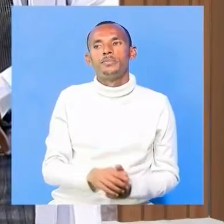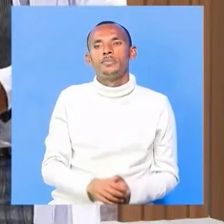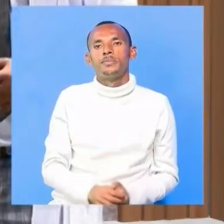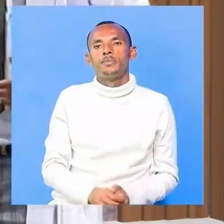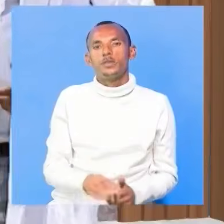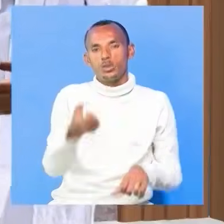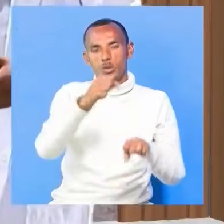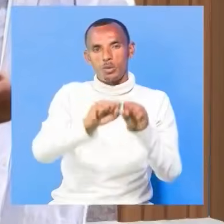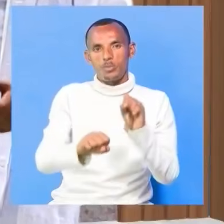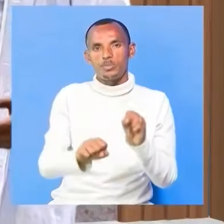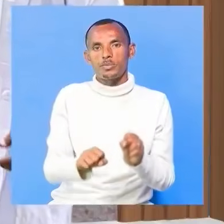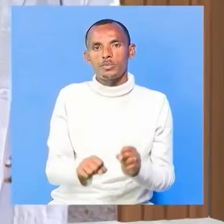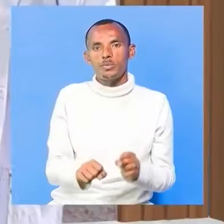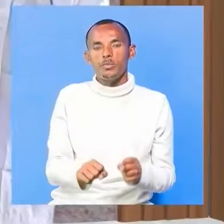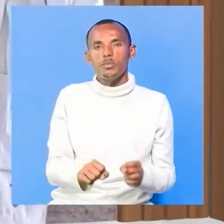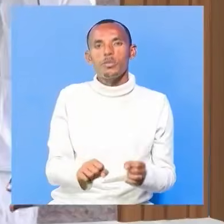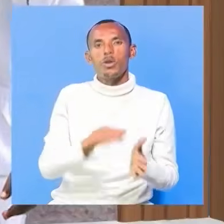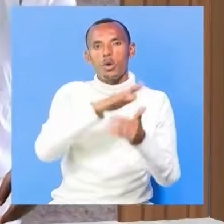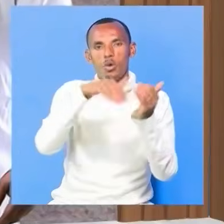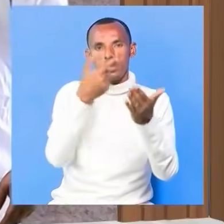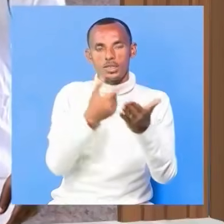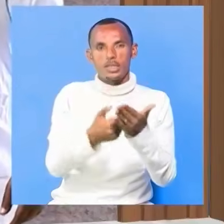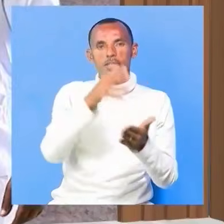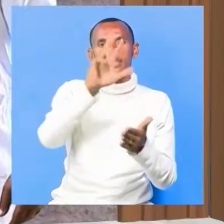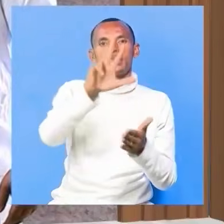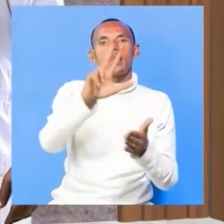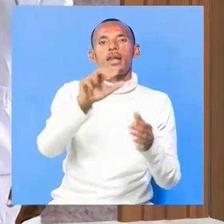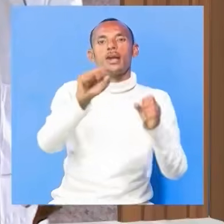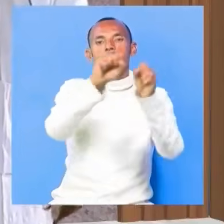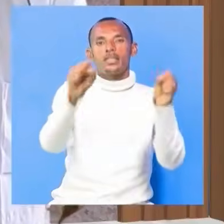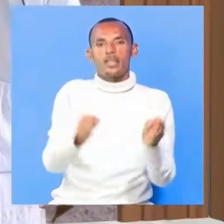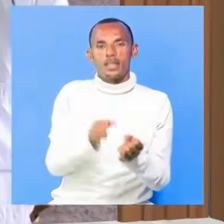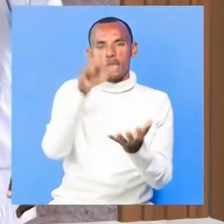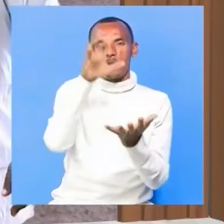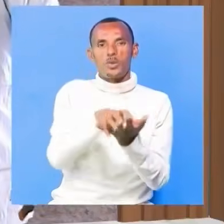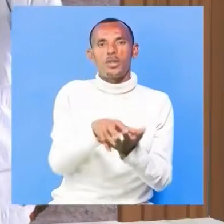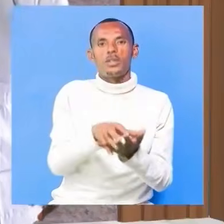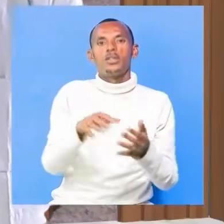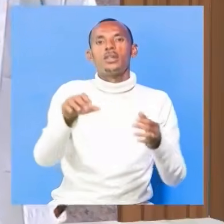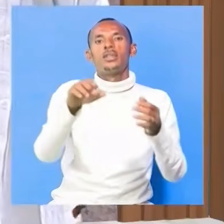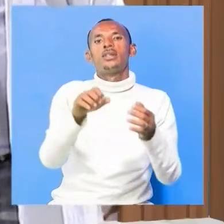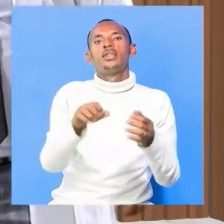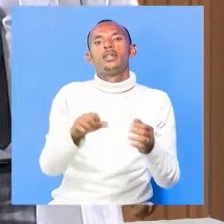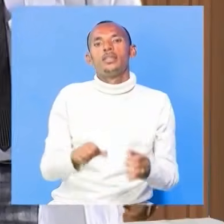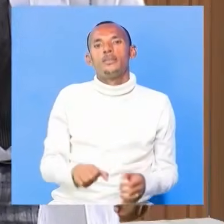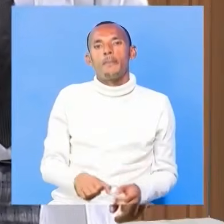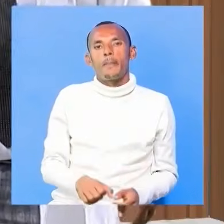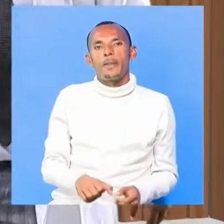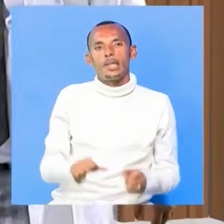right? So all these 3 sets are included in the set of